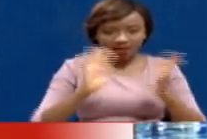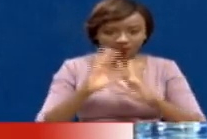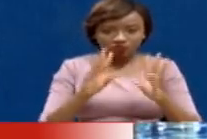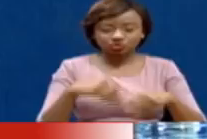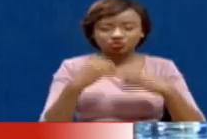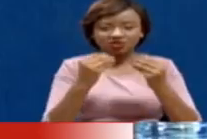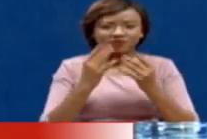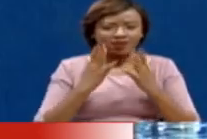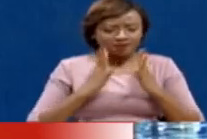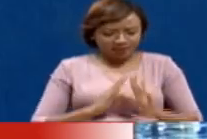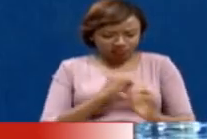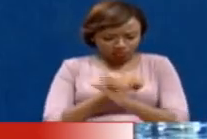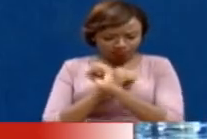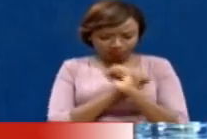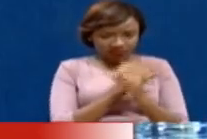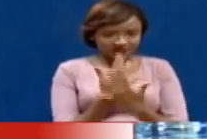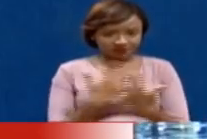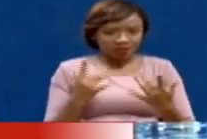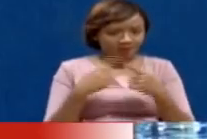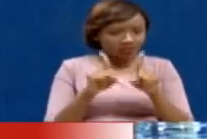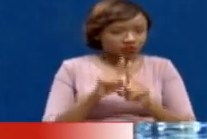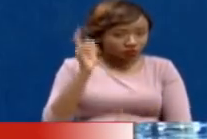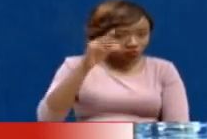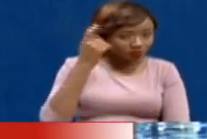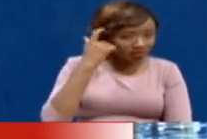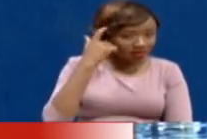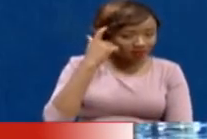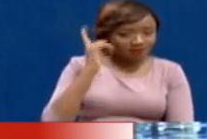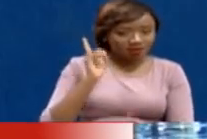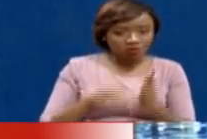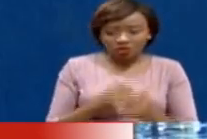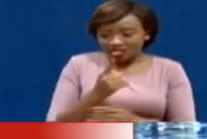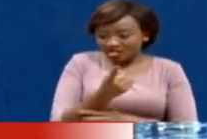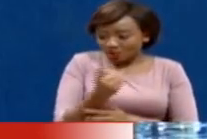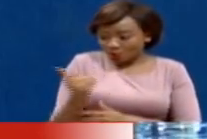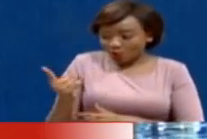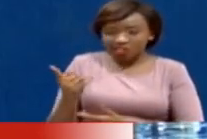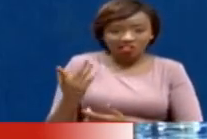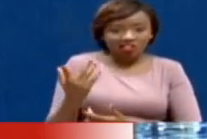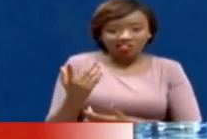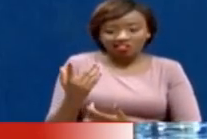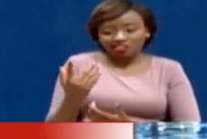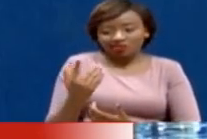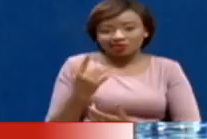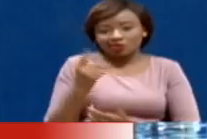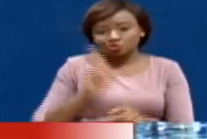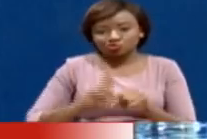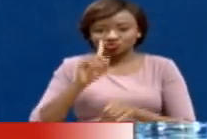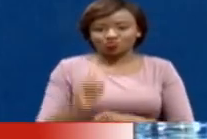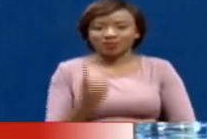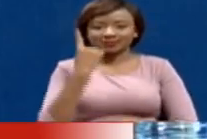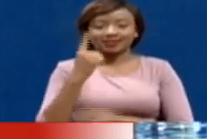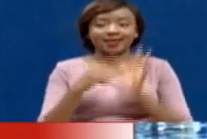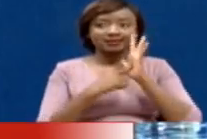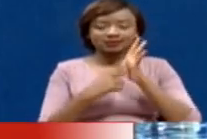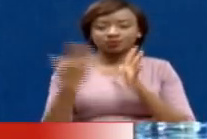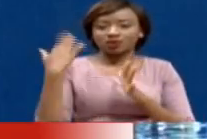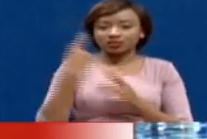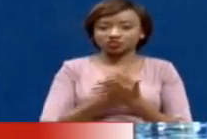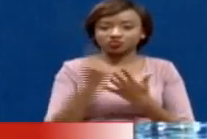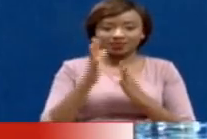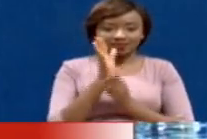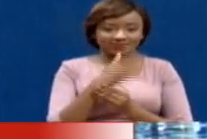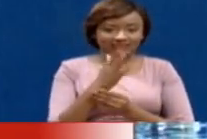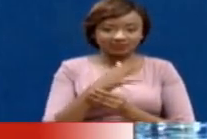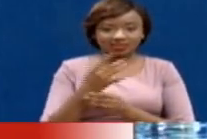protective equipment. However, remember, Trevor, also that these are single-use items. Like, for example, last week on Thursday, we